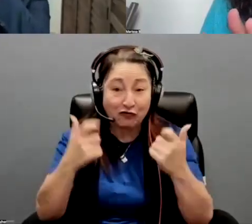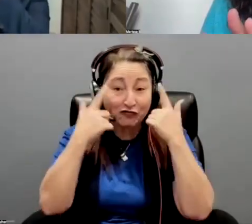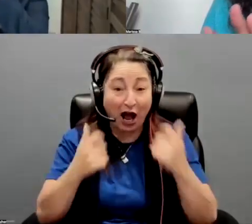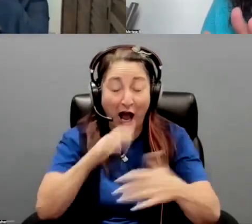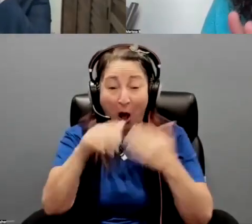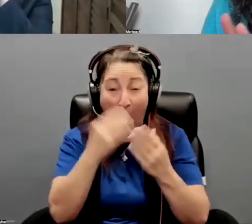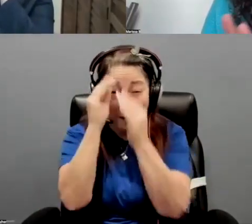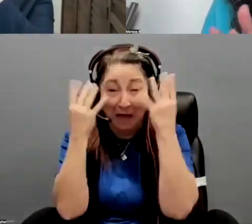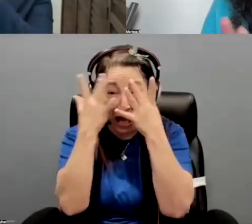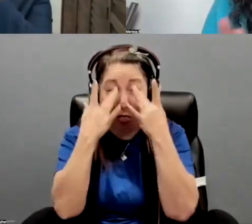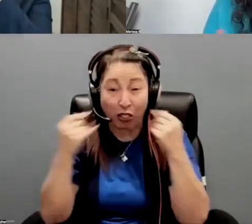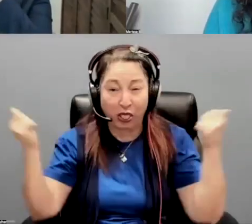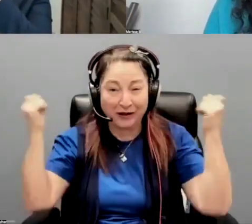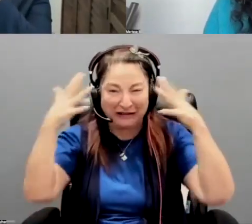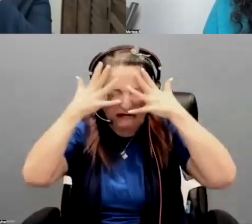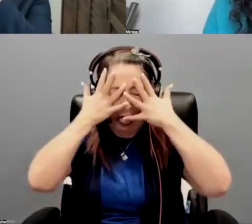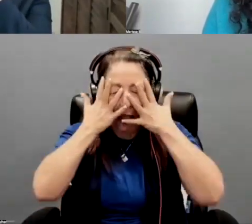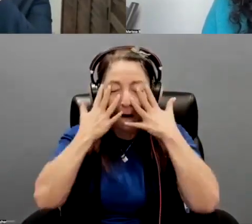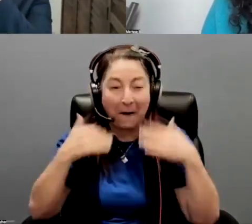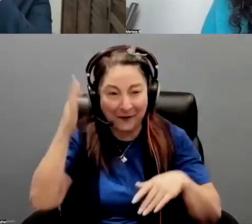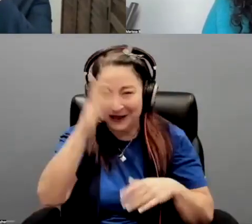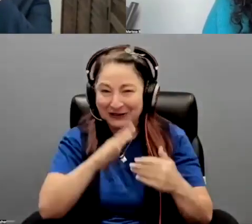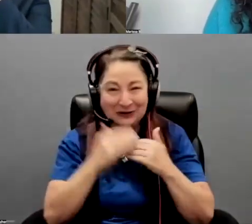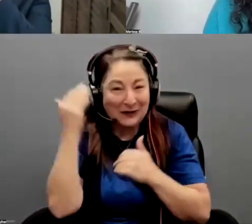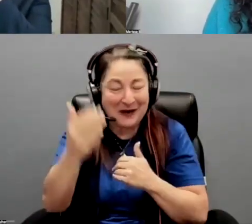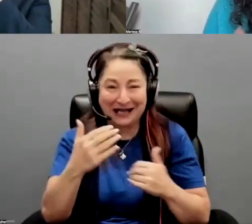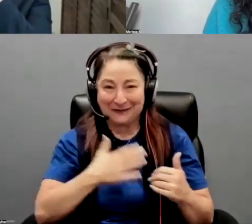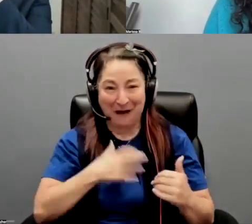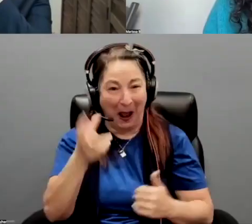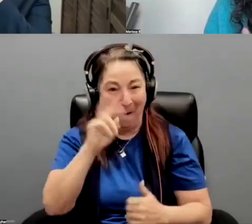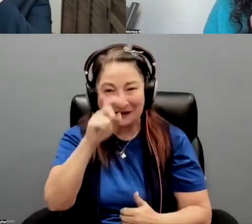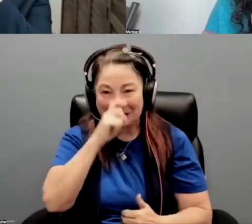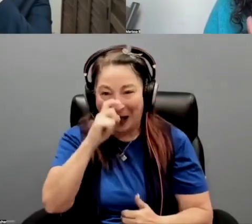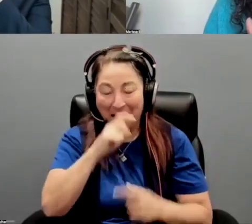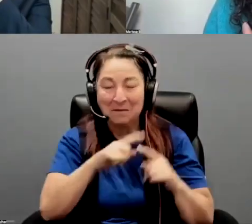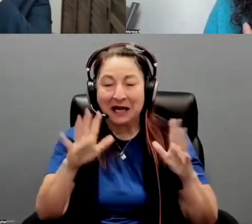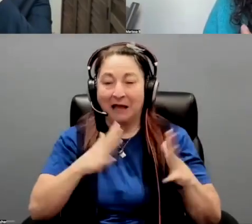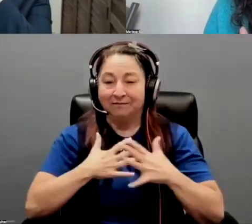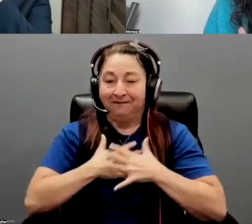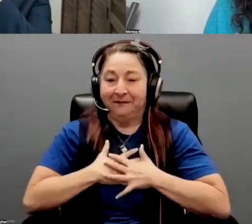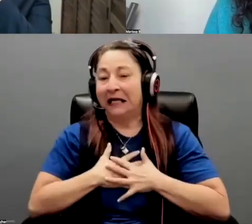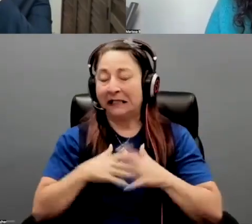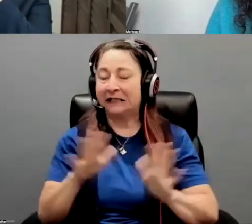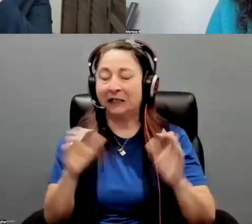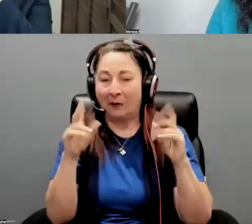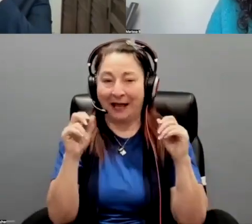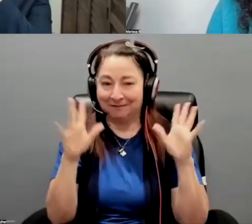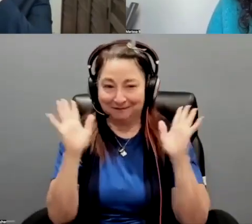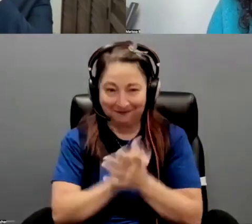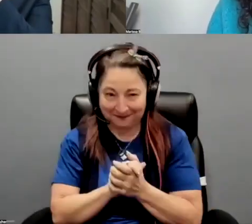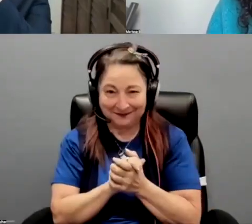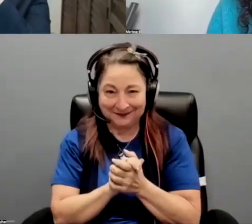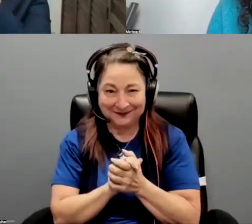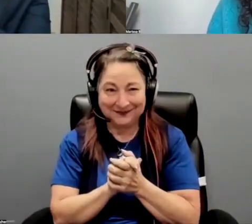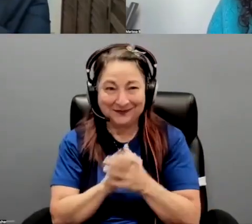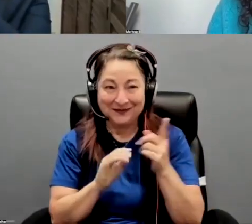off. This is too much. But I held it together. I got it together. Oh my God,